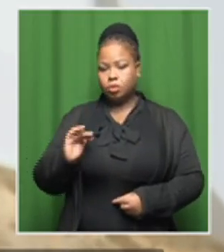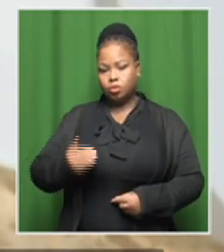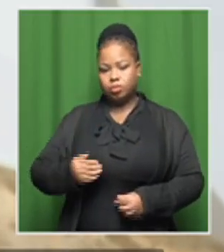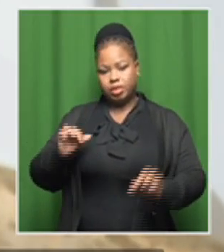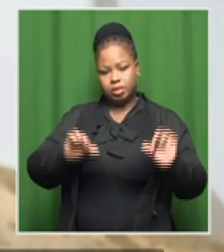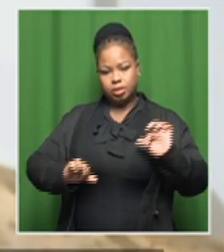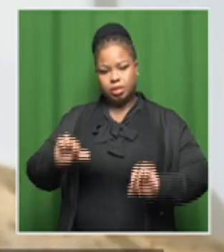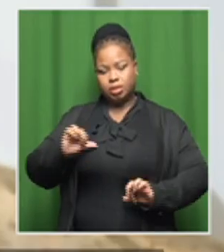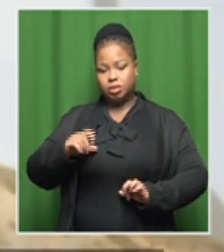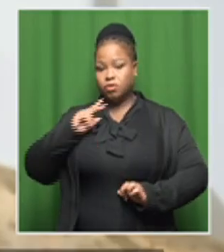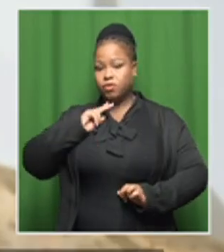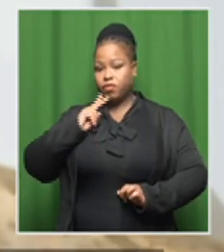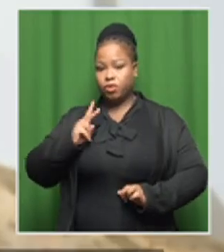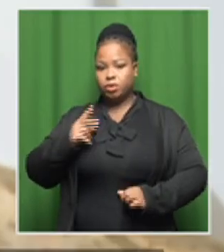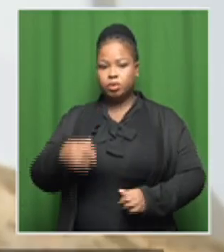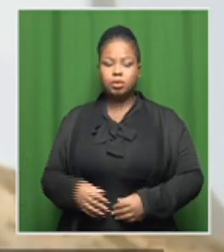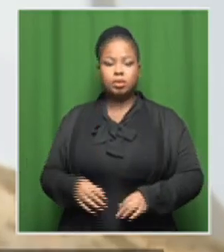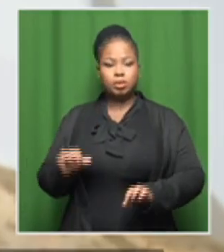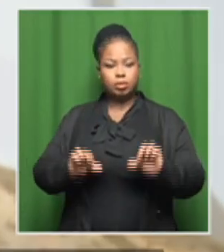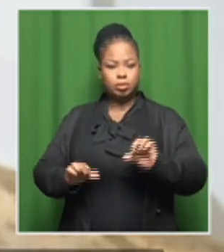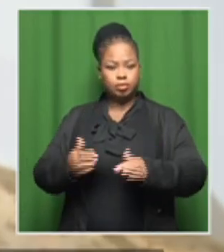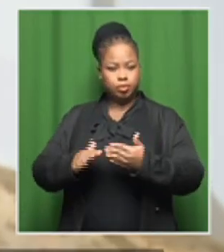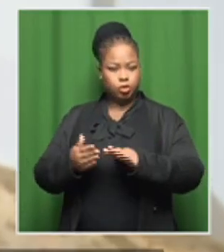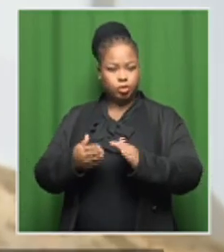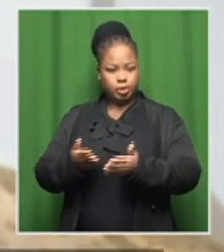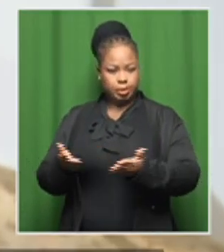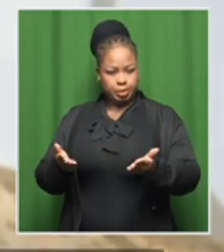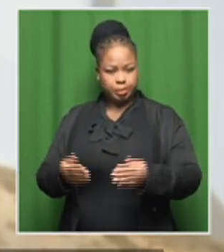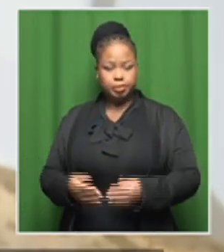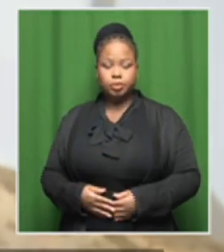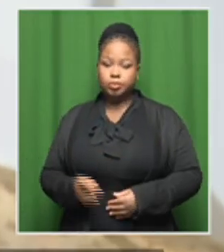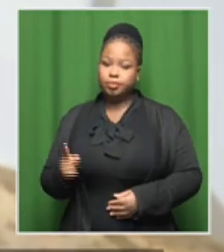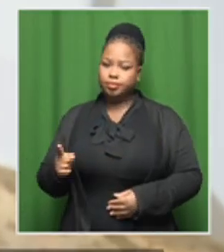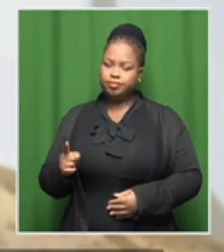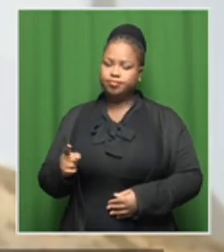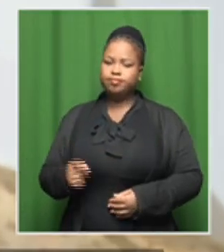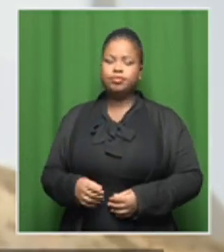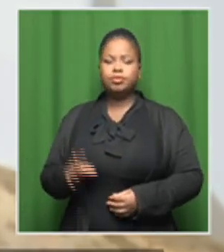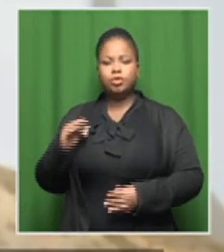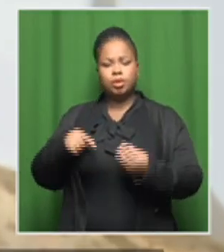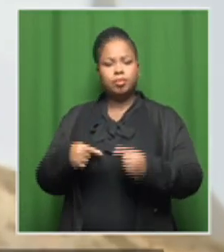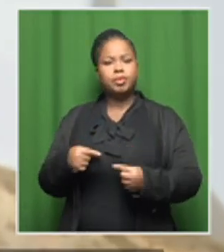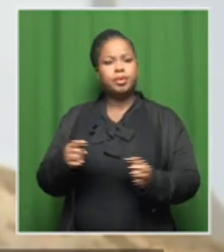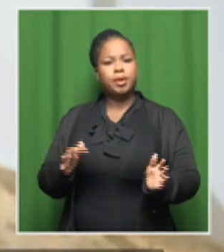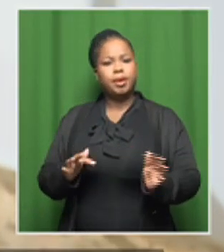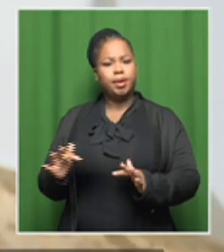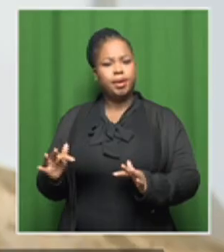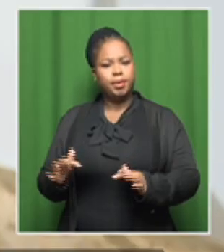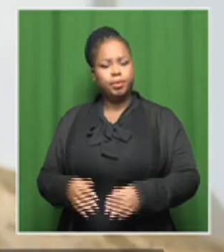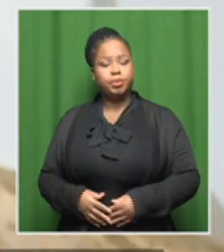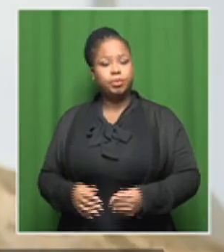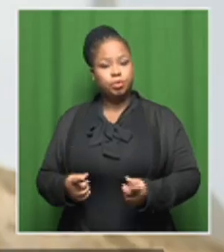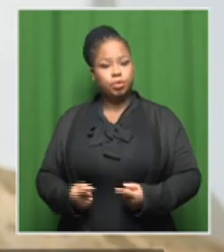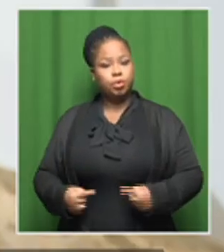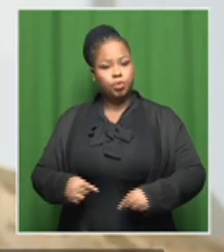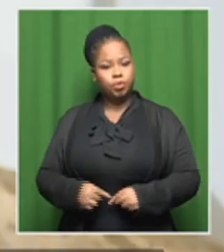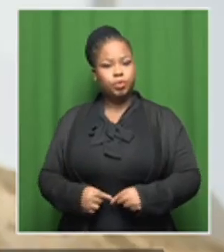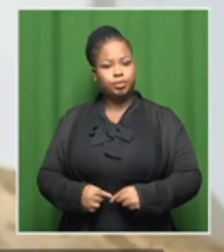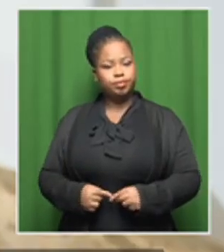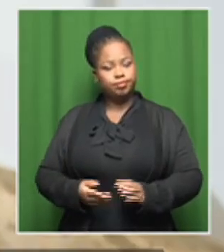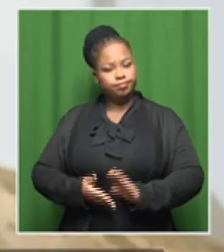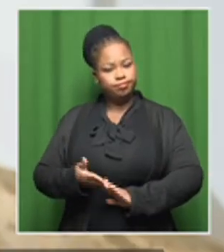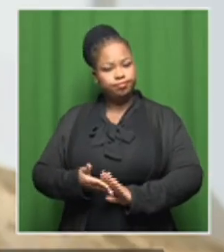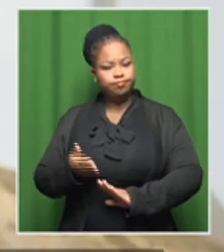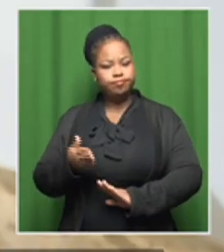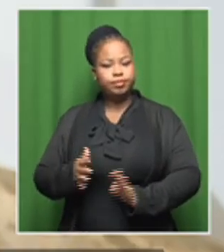scientist's voice in the scientific community, and talking about how we move in these circles and